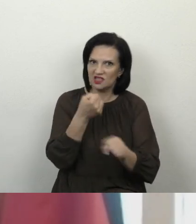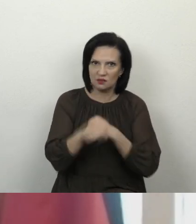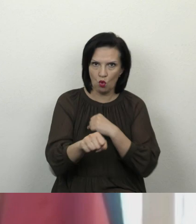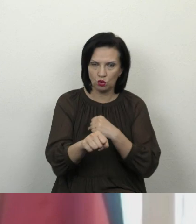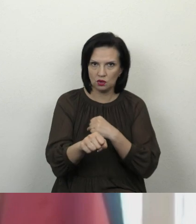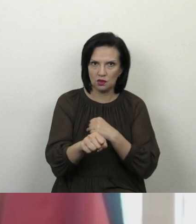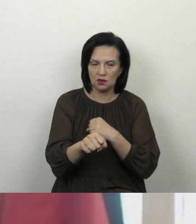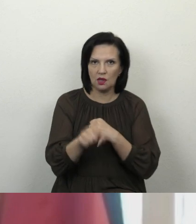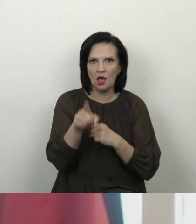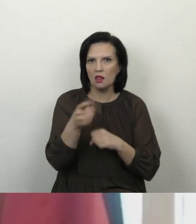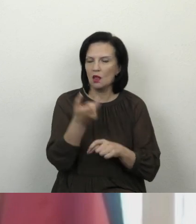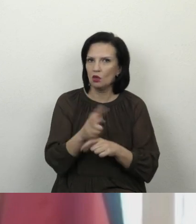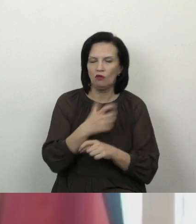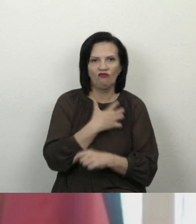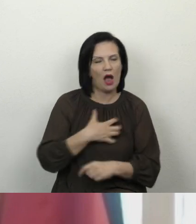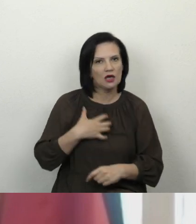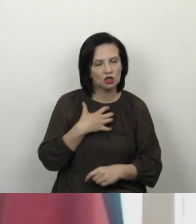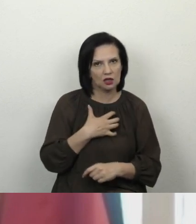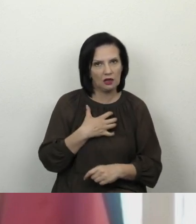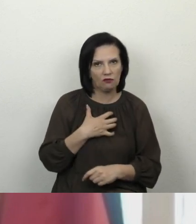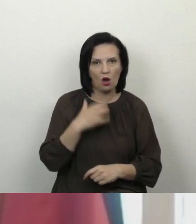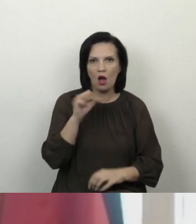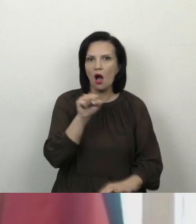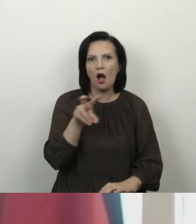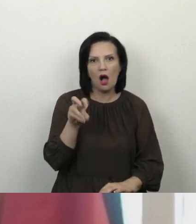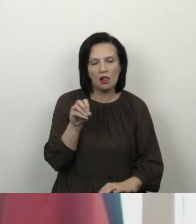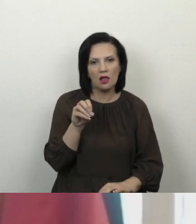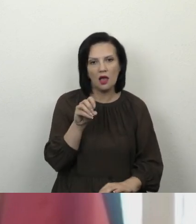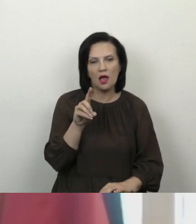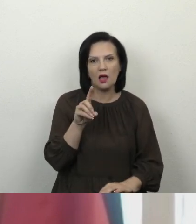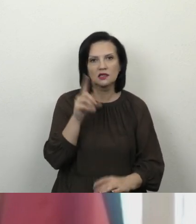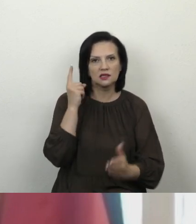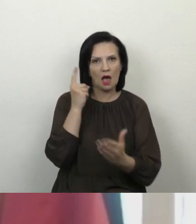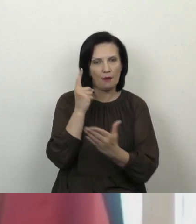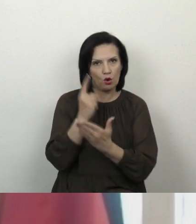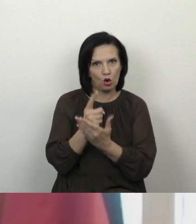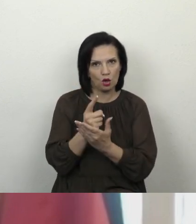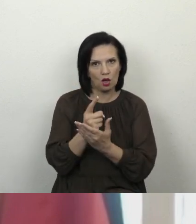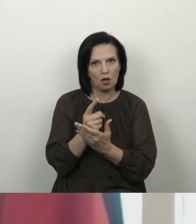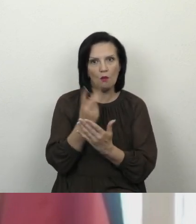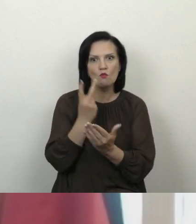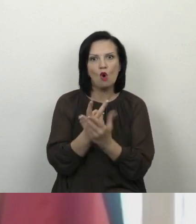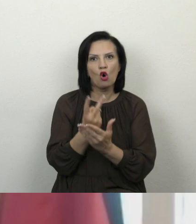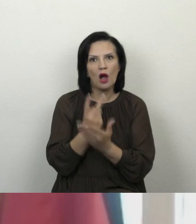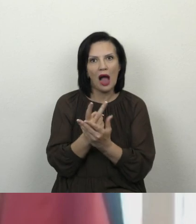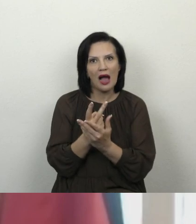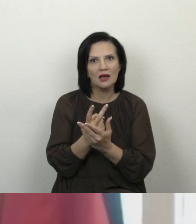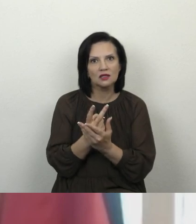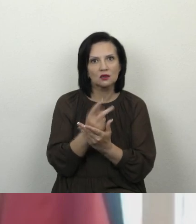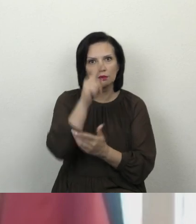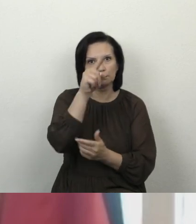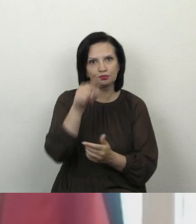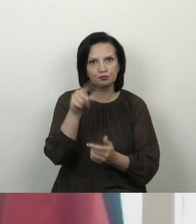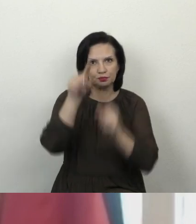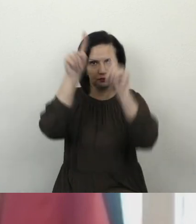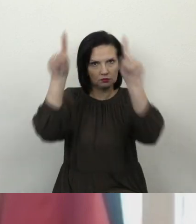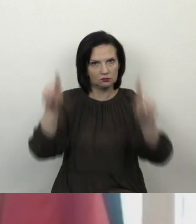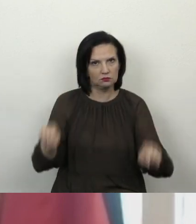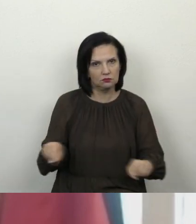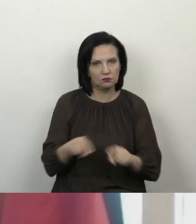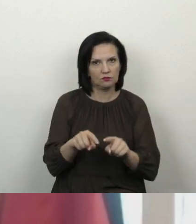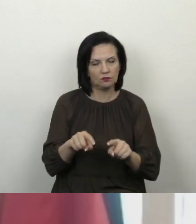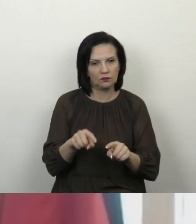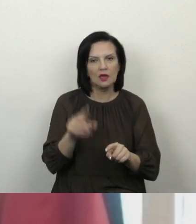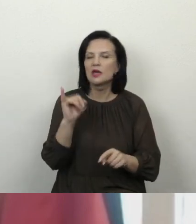strictly forbidden is to show the marked ballot paper or even take a photo of it and post